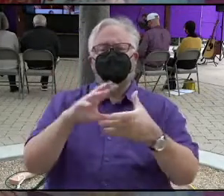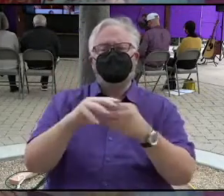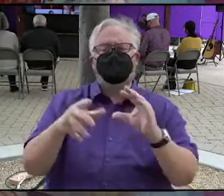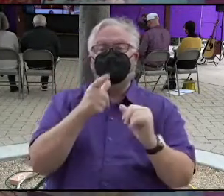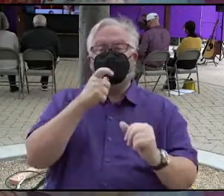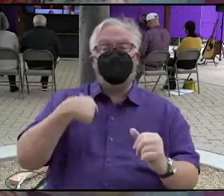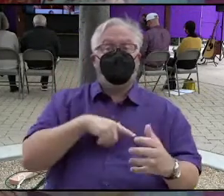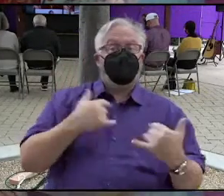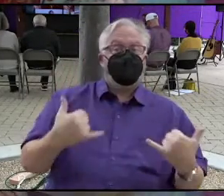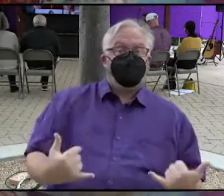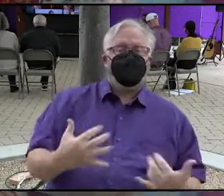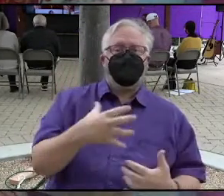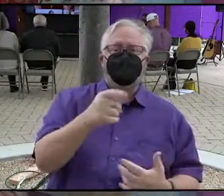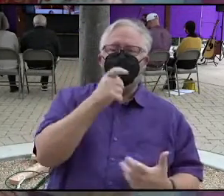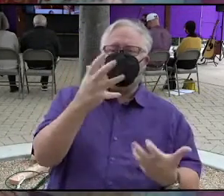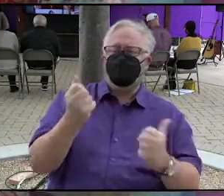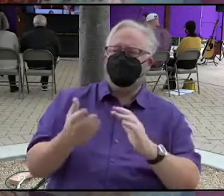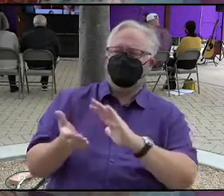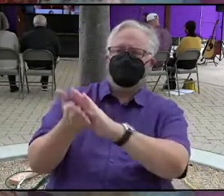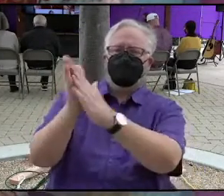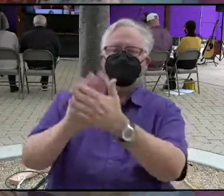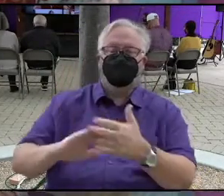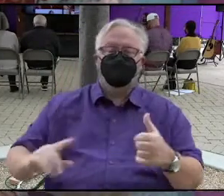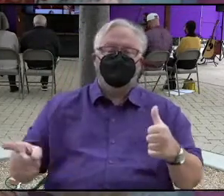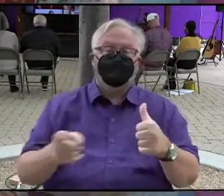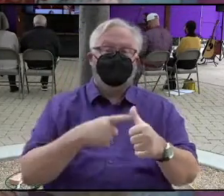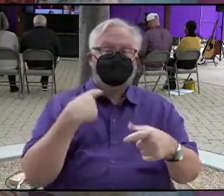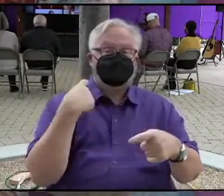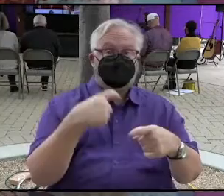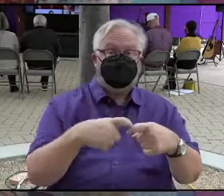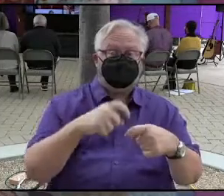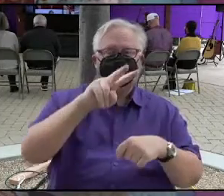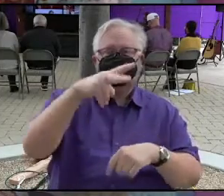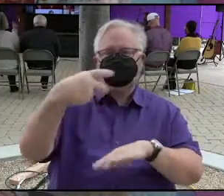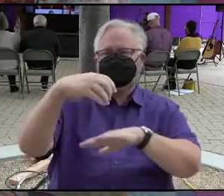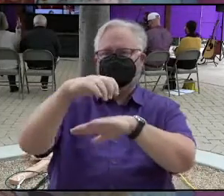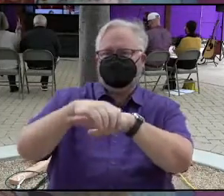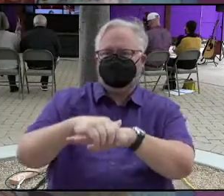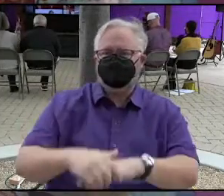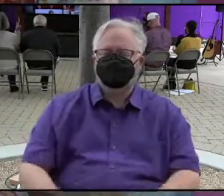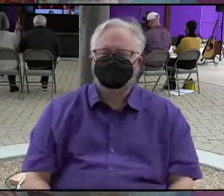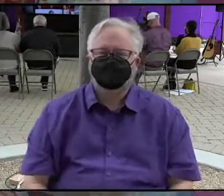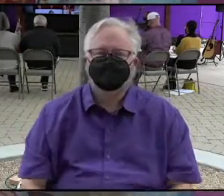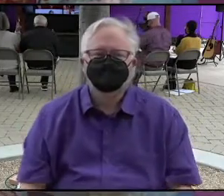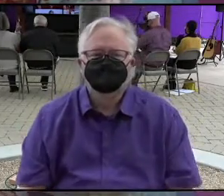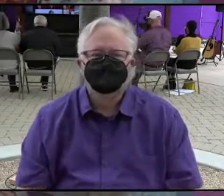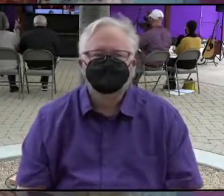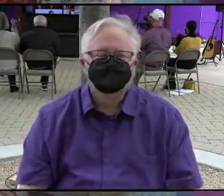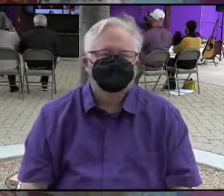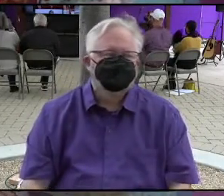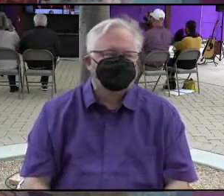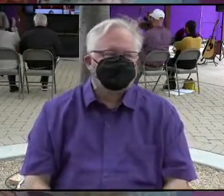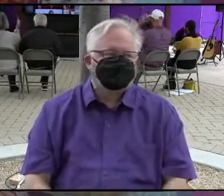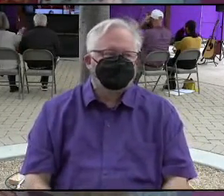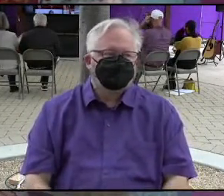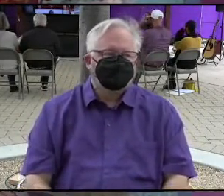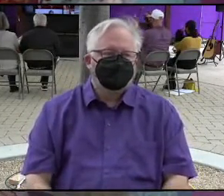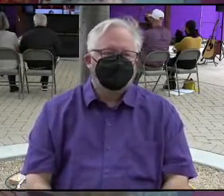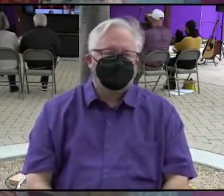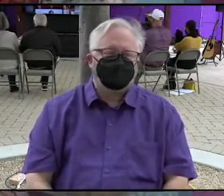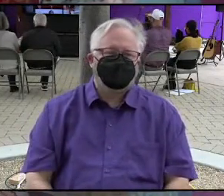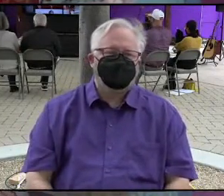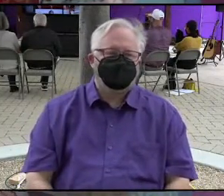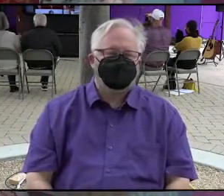to be. We'll say it first in Spanish and then in English. Somos unitarios universalistas, personas de